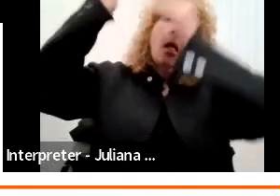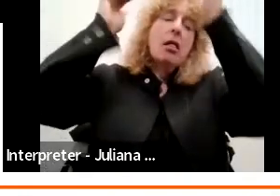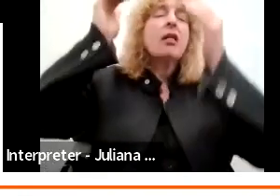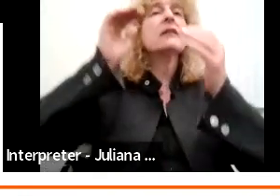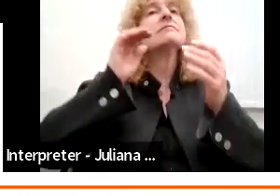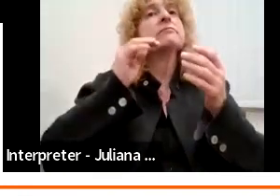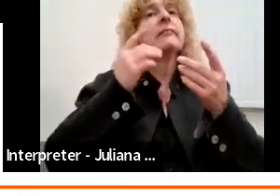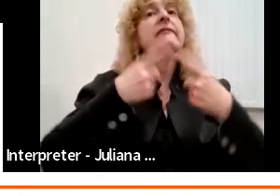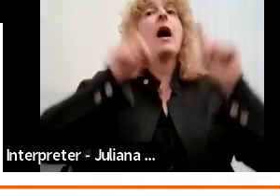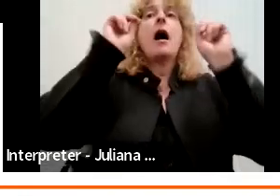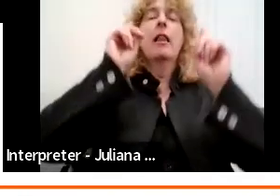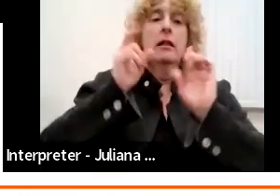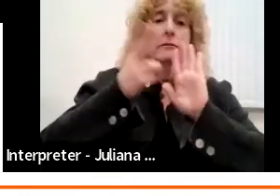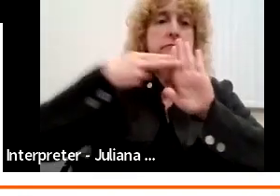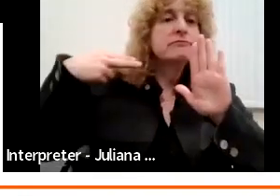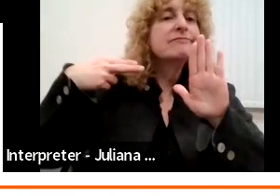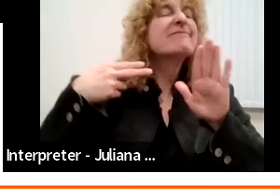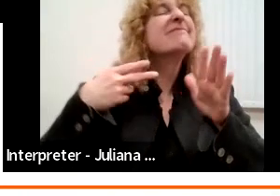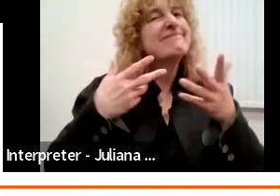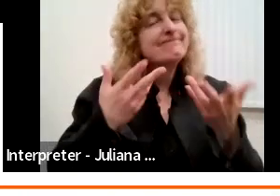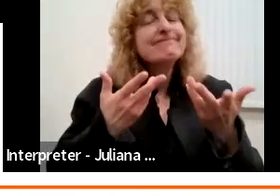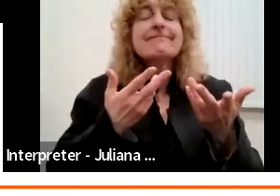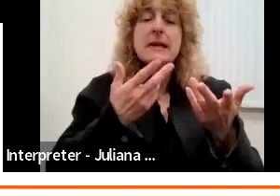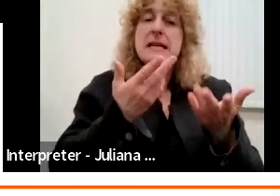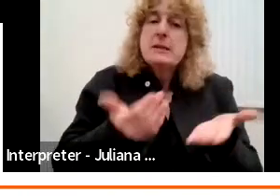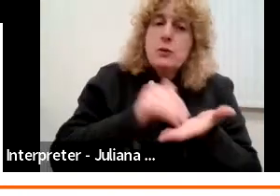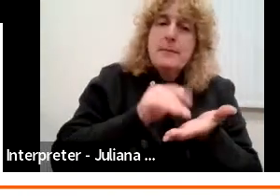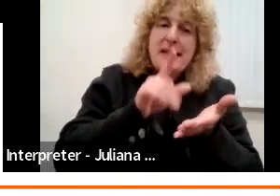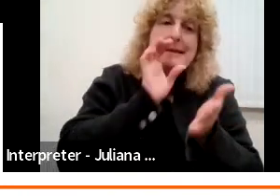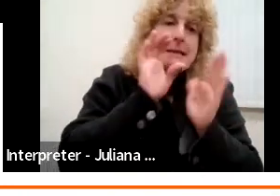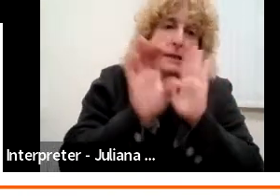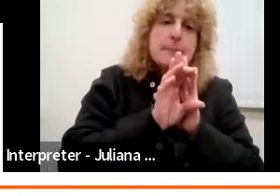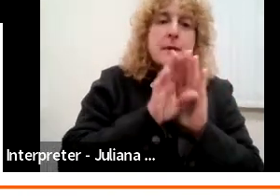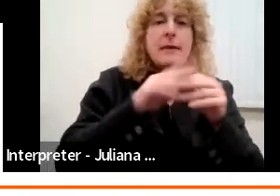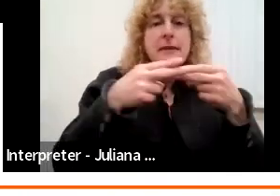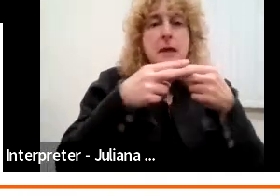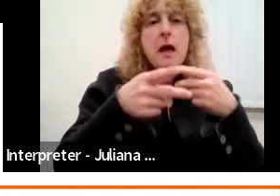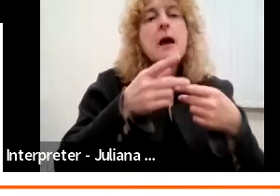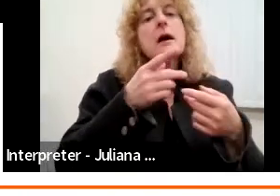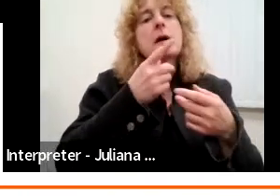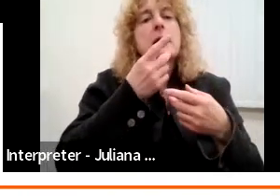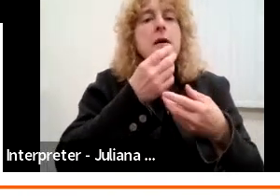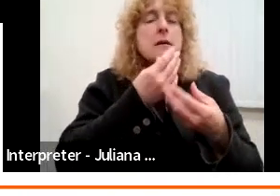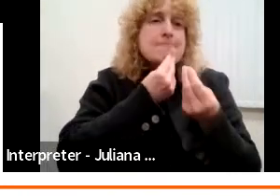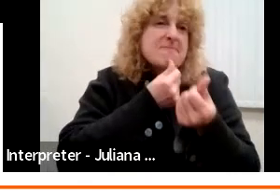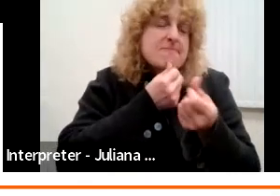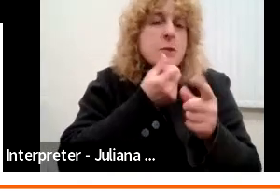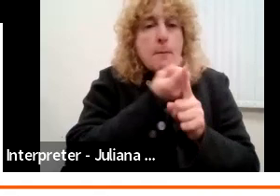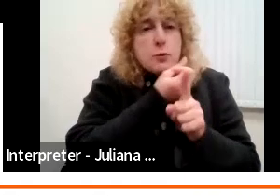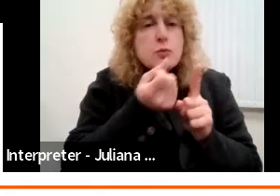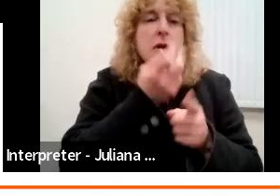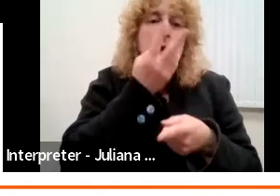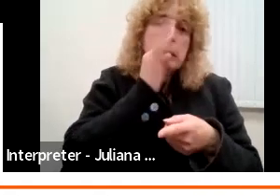ages. And there's a repeat of the image on the slide of the abuse, neglect, and household dysfunction